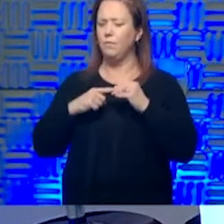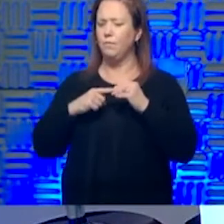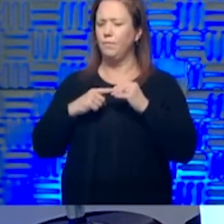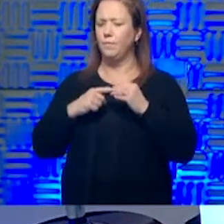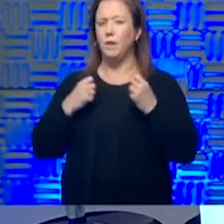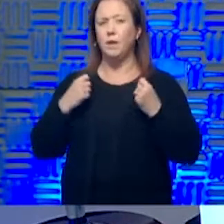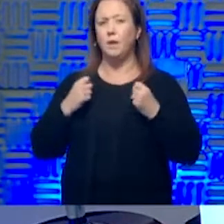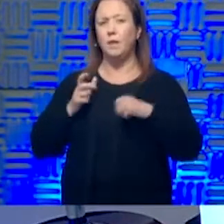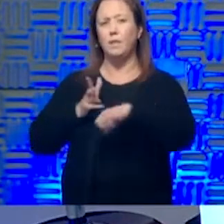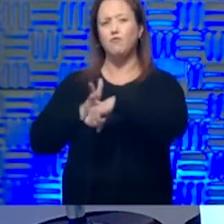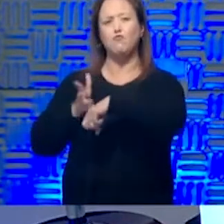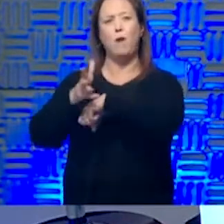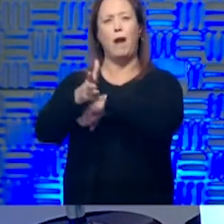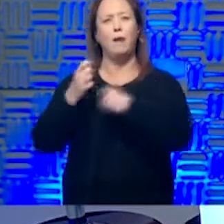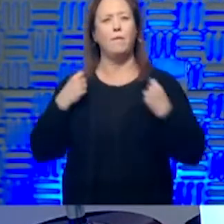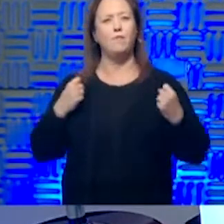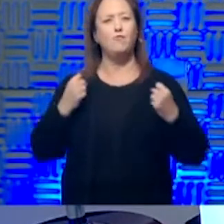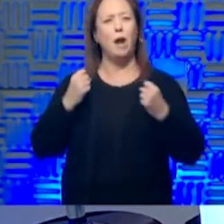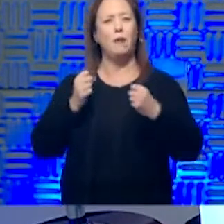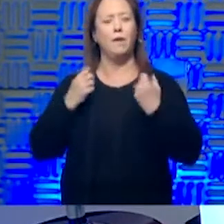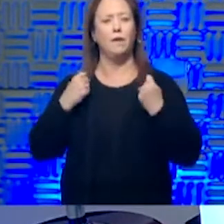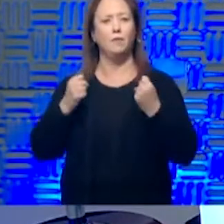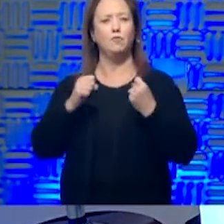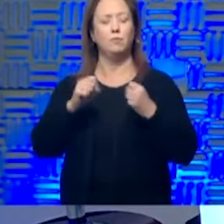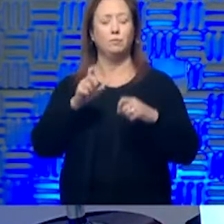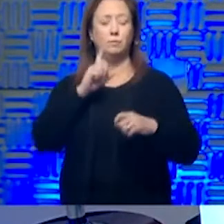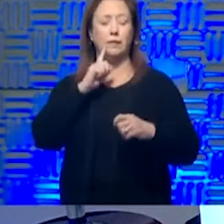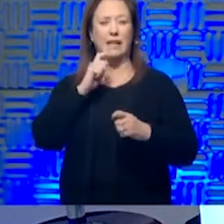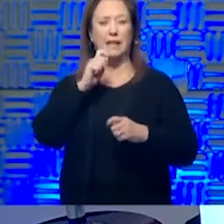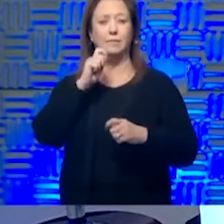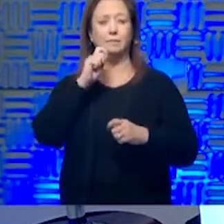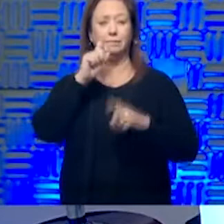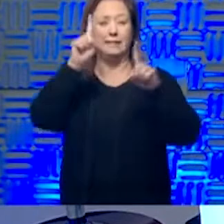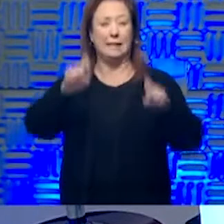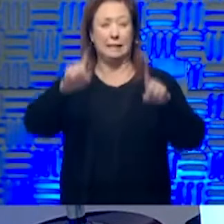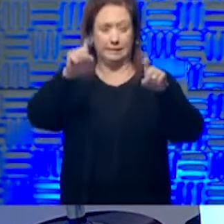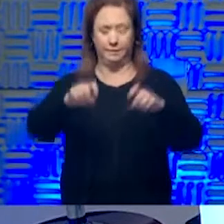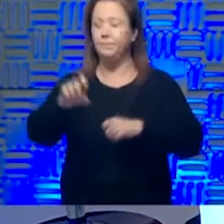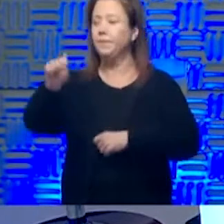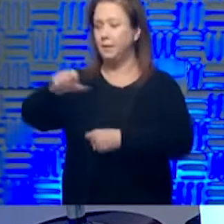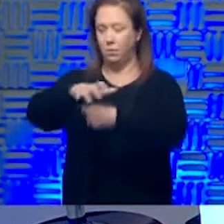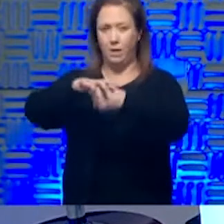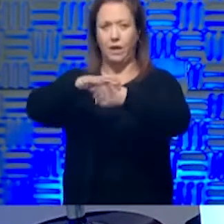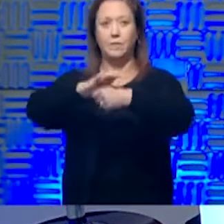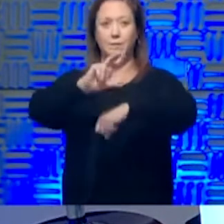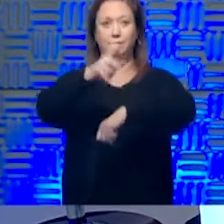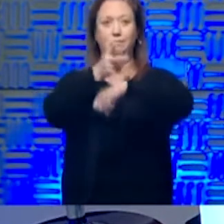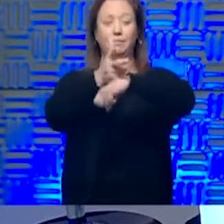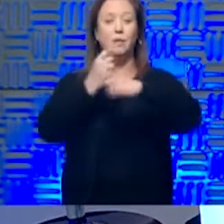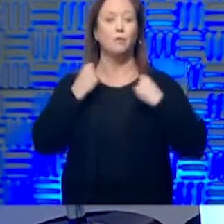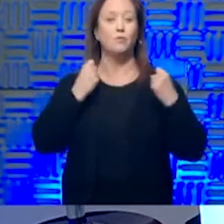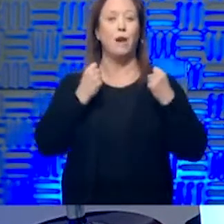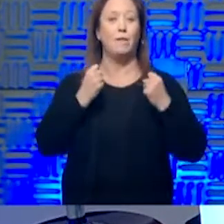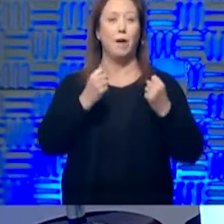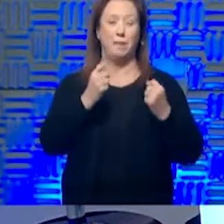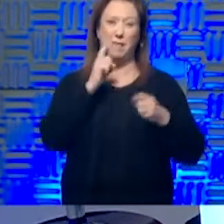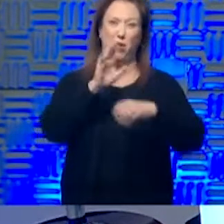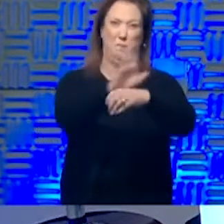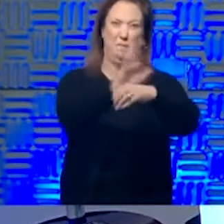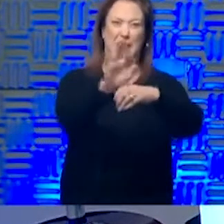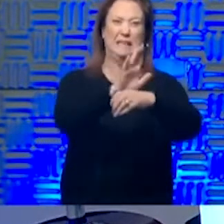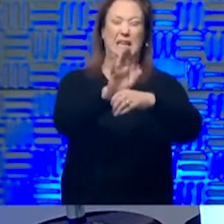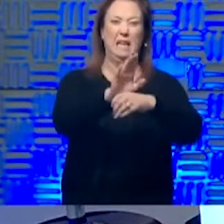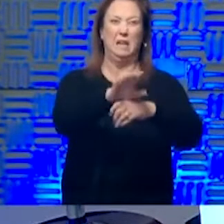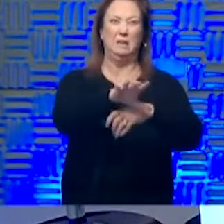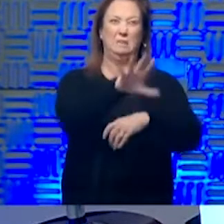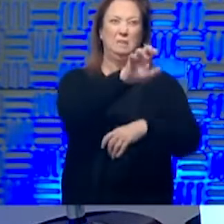specimen locations are going so far? You bet. So we do have some drive-up locations, and they're busy. We're doing between 50 and 100 of folks